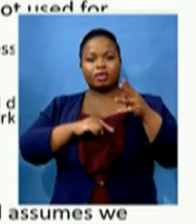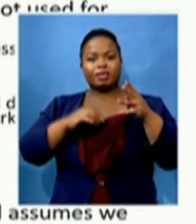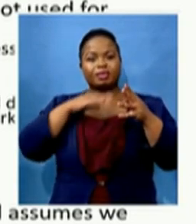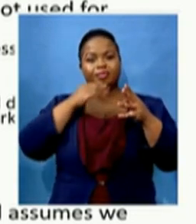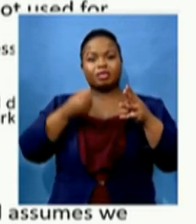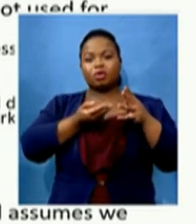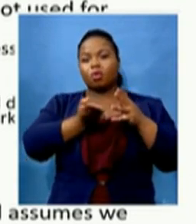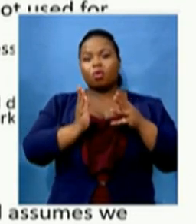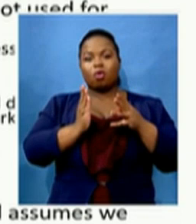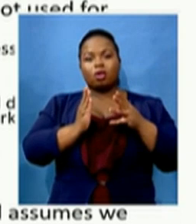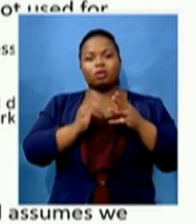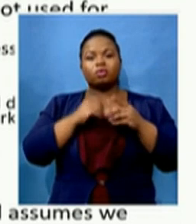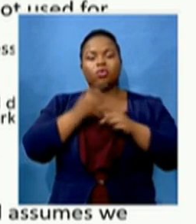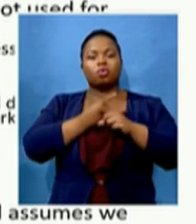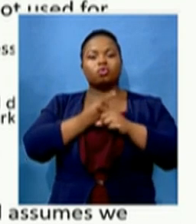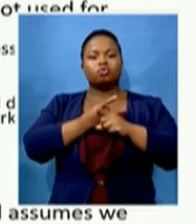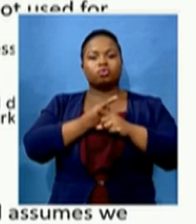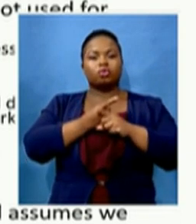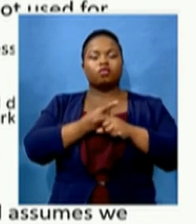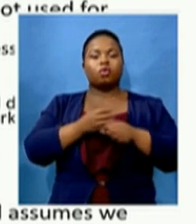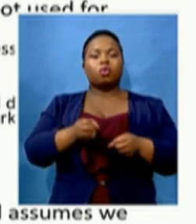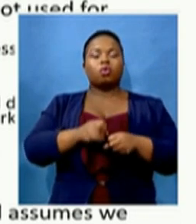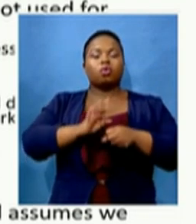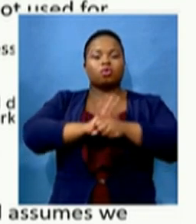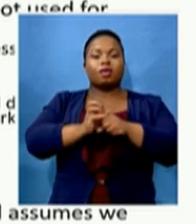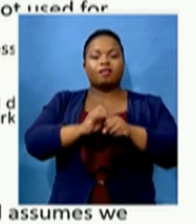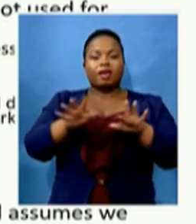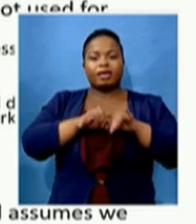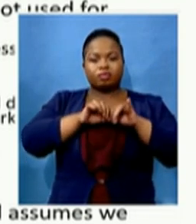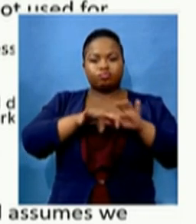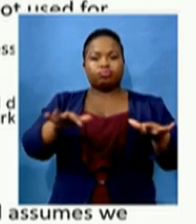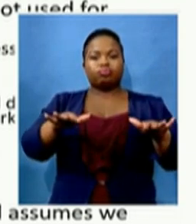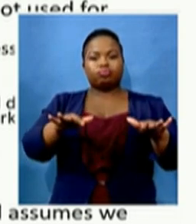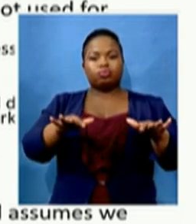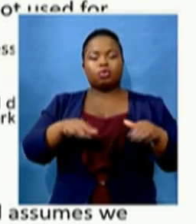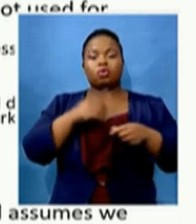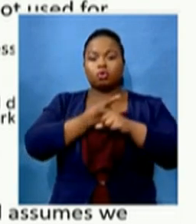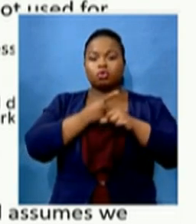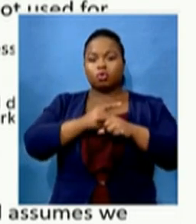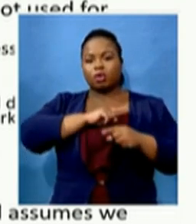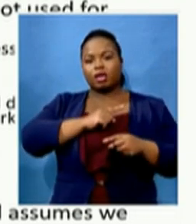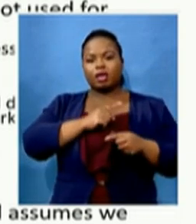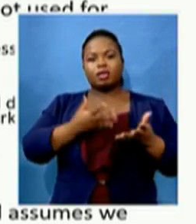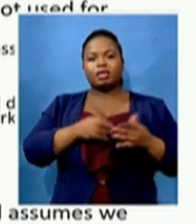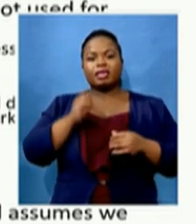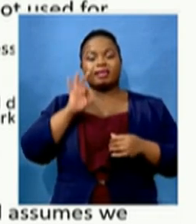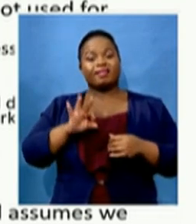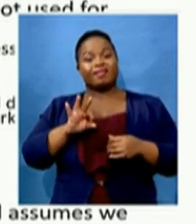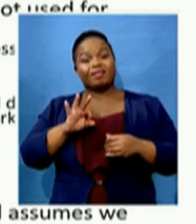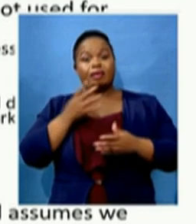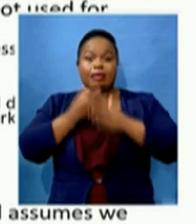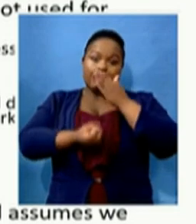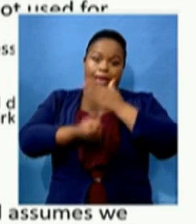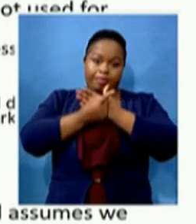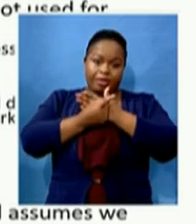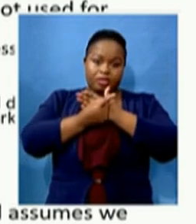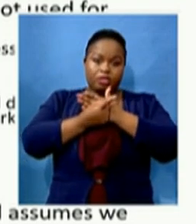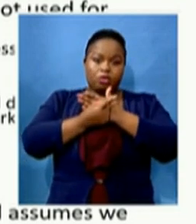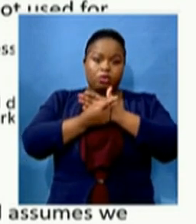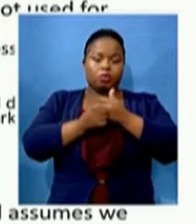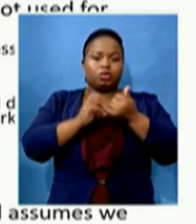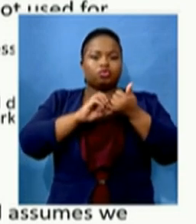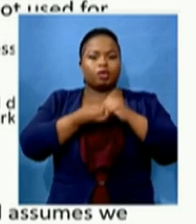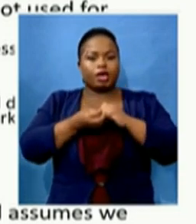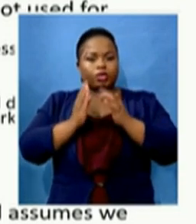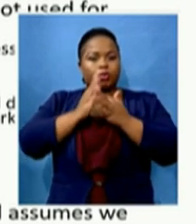disease, which is, it assumes that certain interventions impact on the so-called R, which I think everybody's